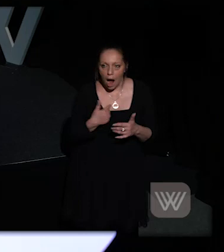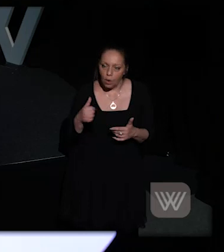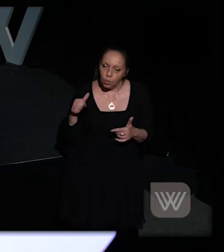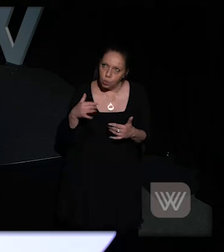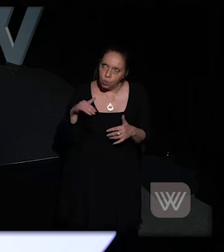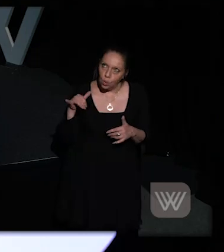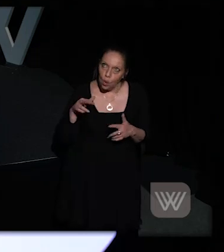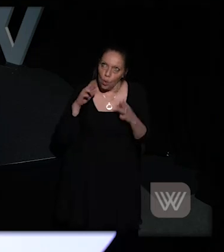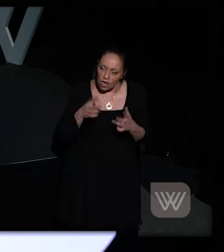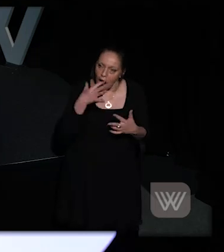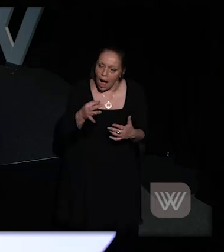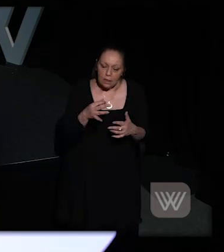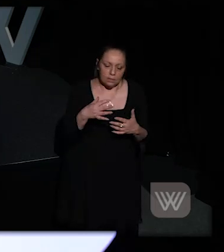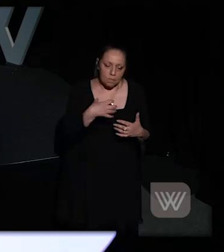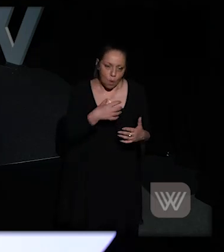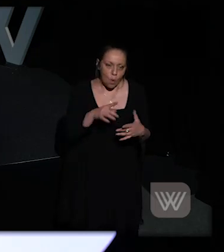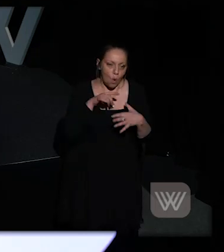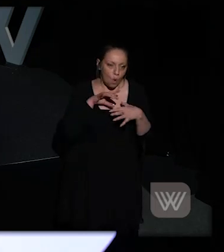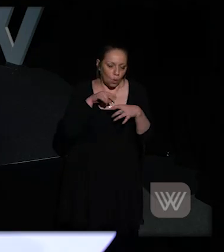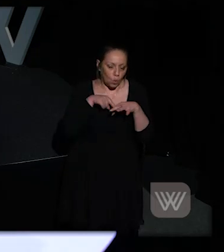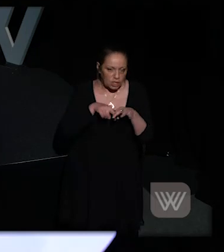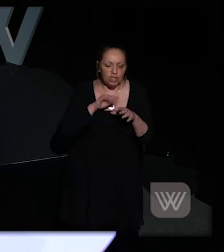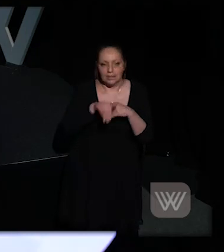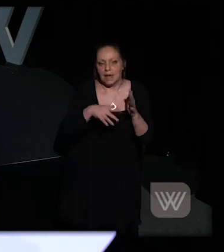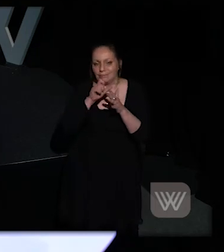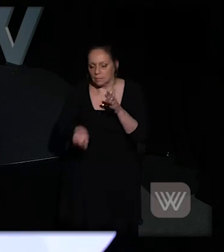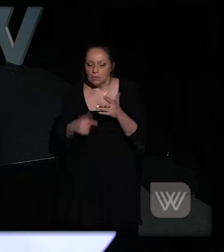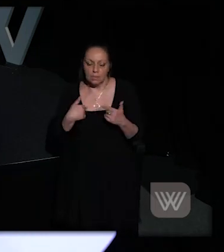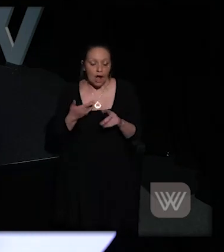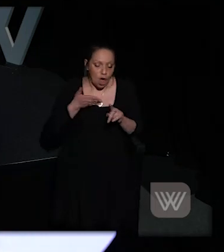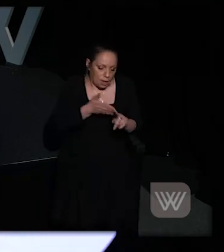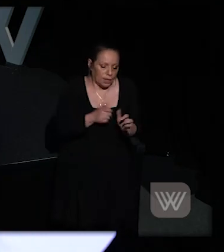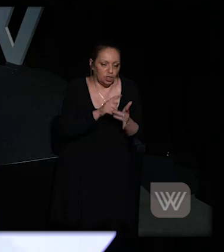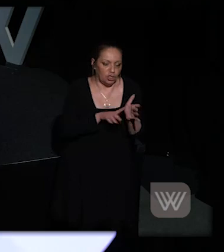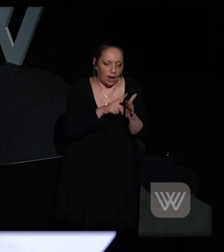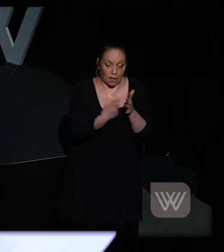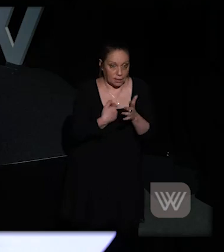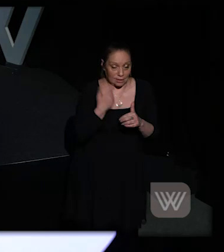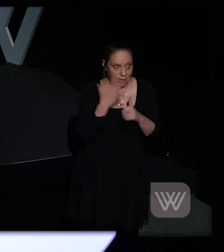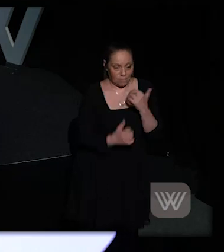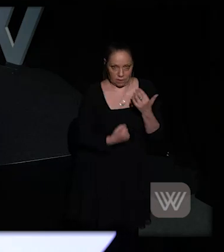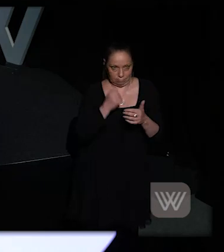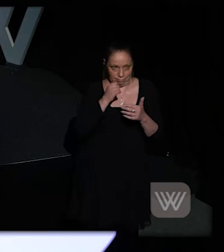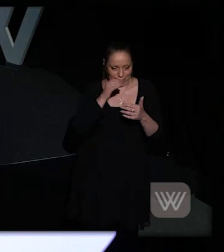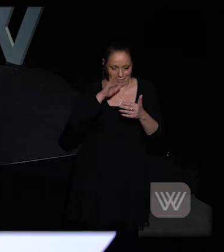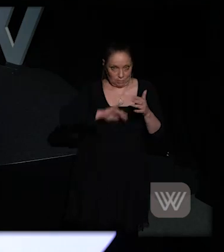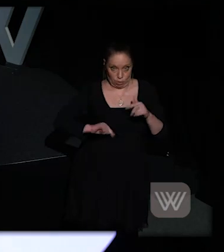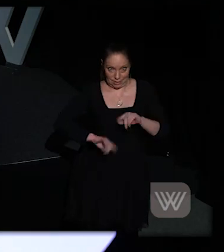more questions about disability and other things, but I just asked about gender because I'd never done this kind of thing before. I was making up for so long. But